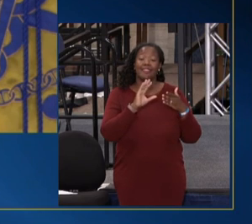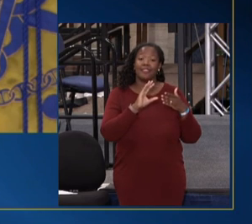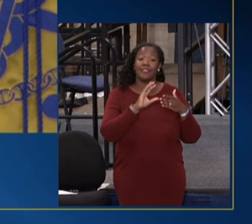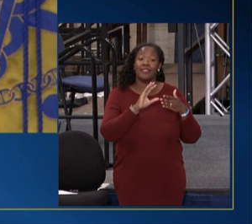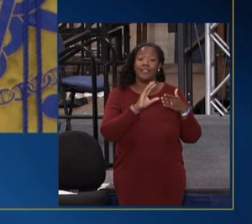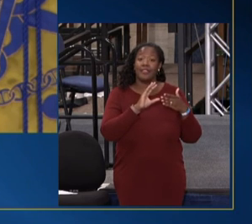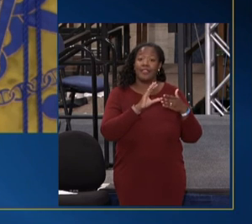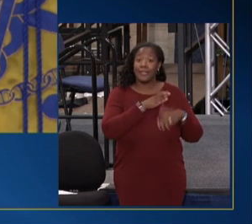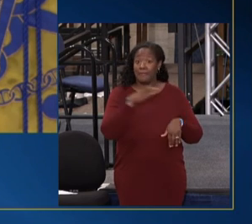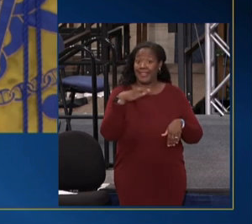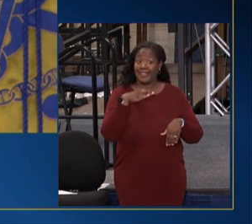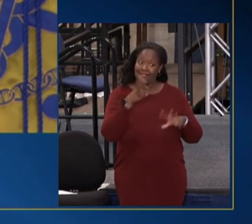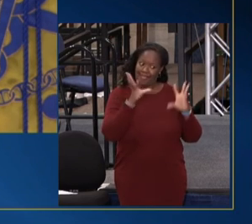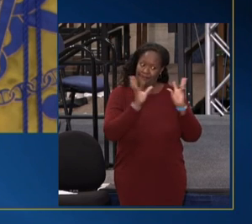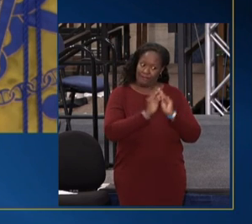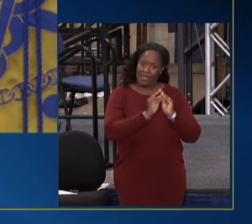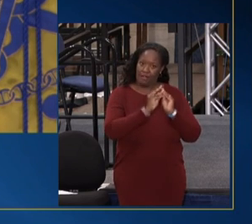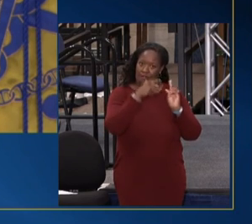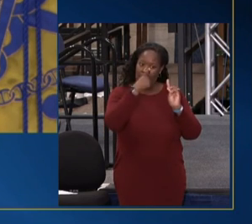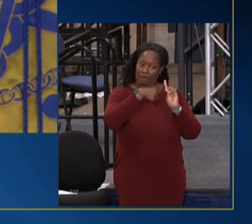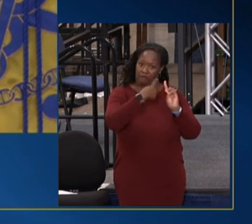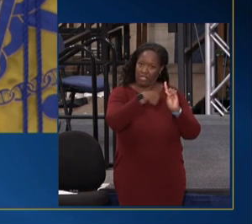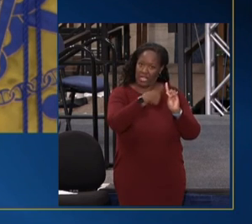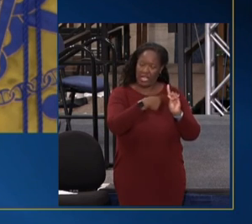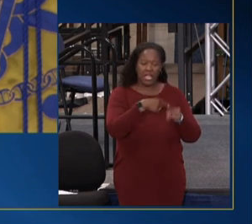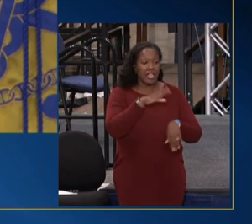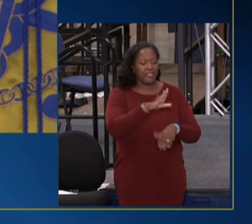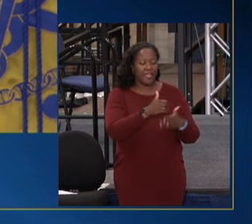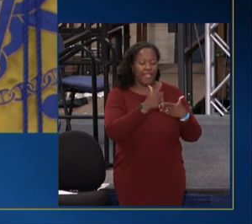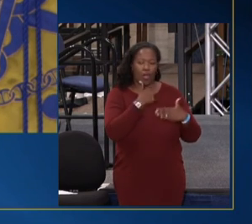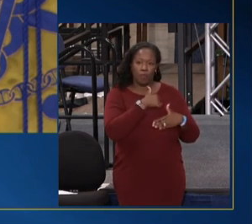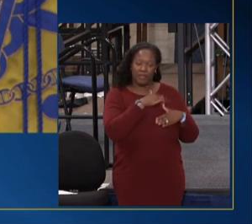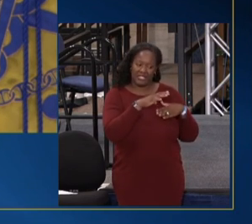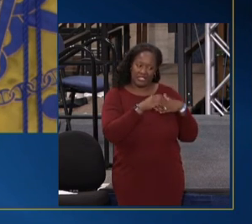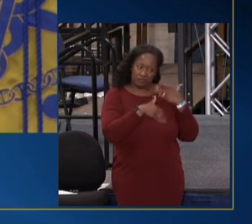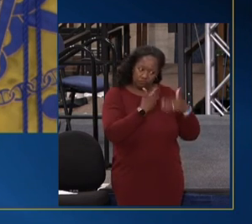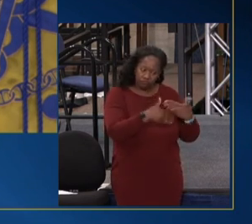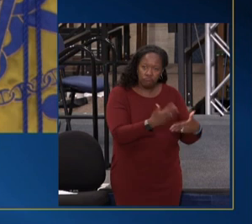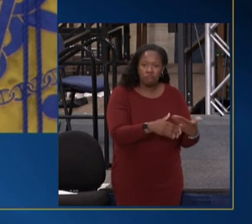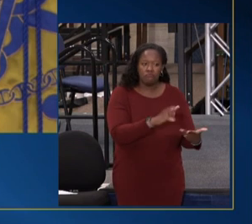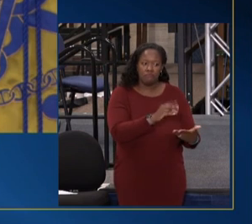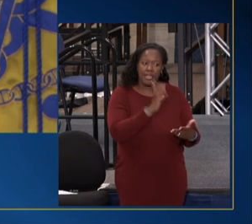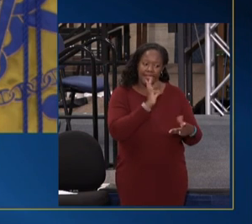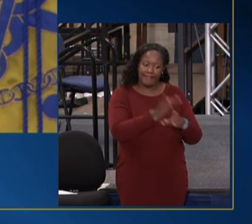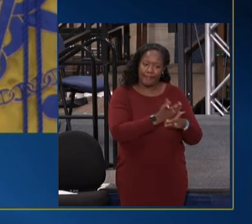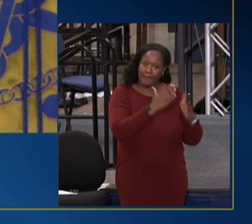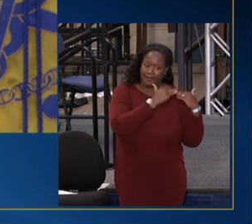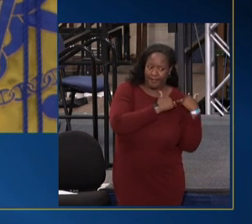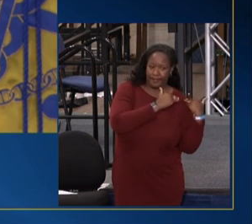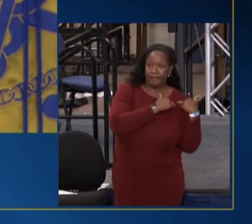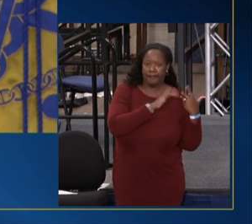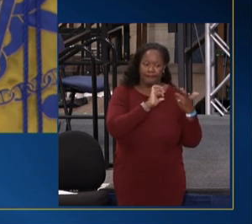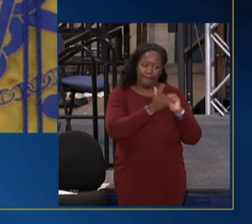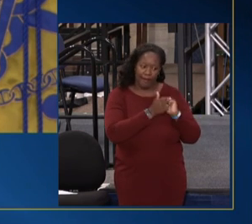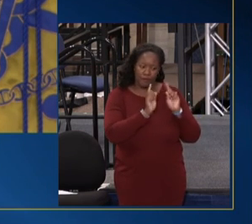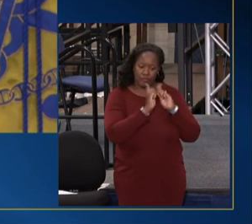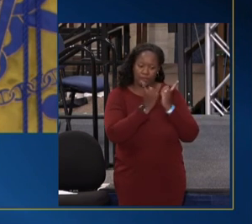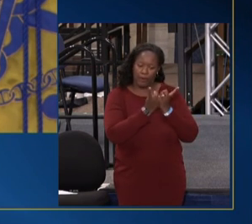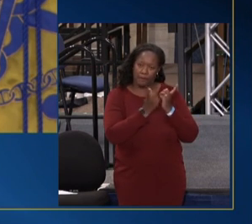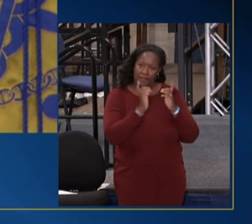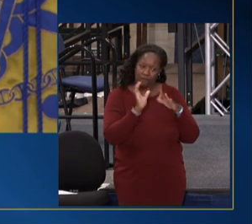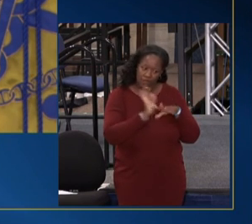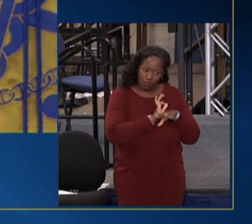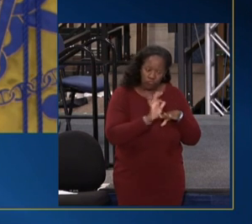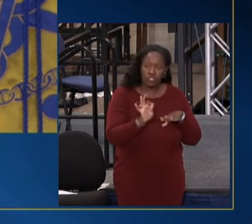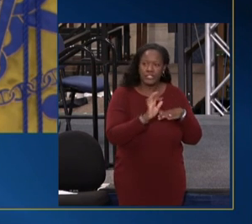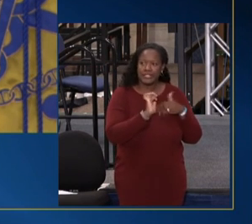they're helping us drive and be accountable and move forward how this department functions, how it